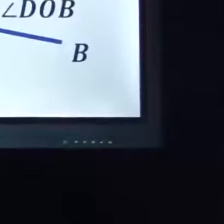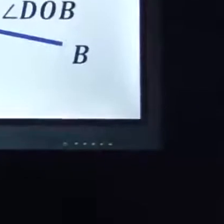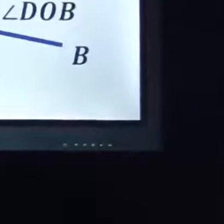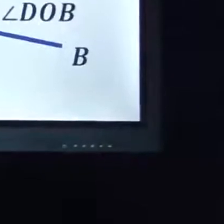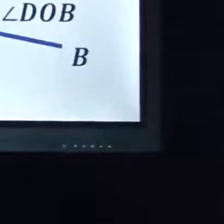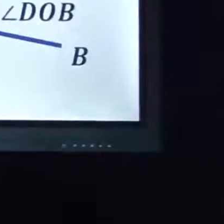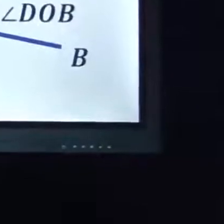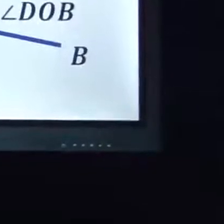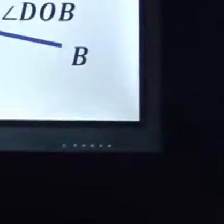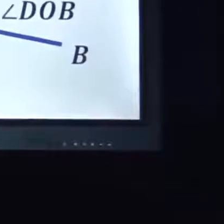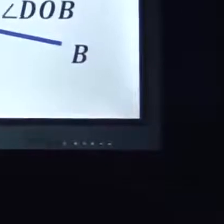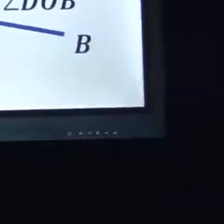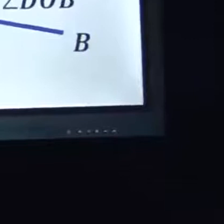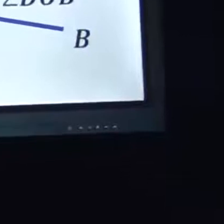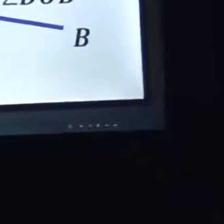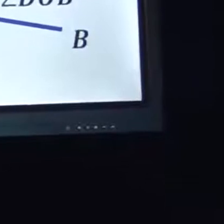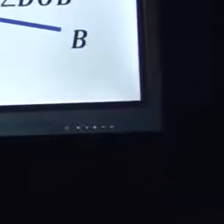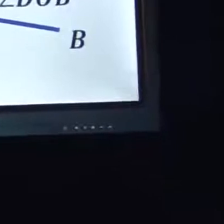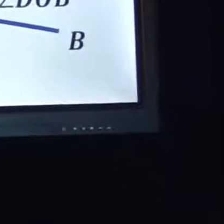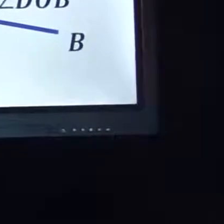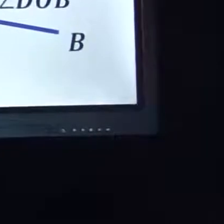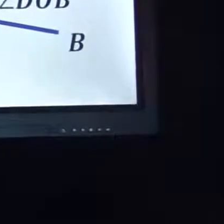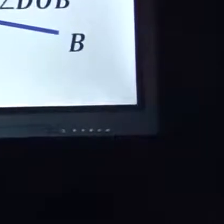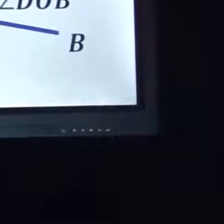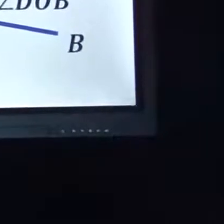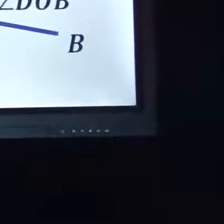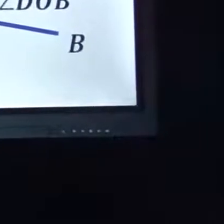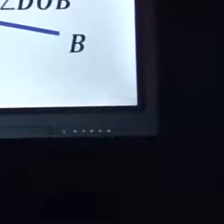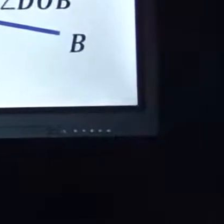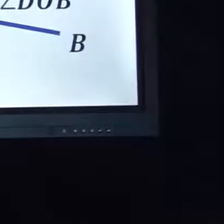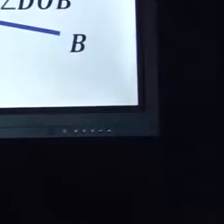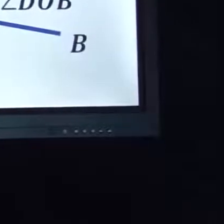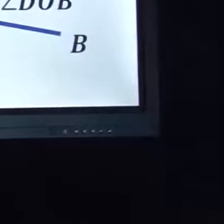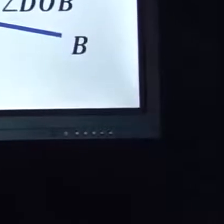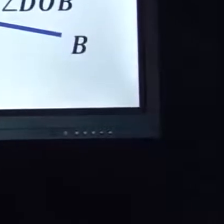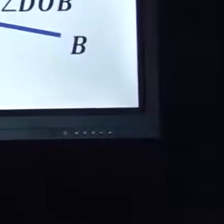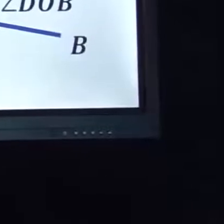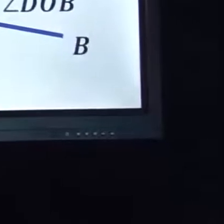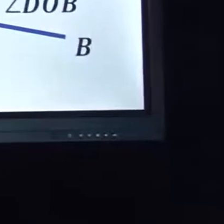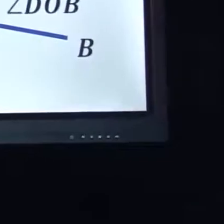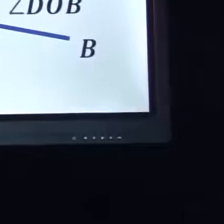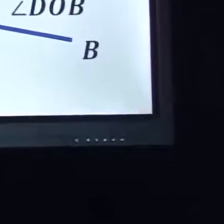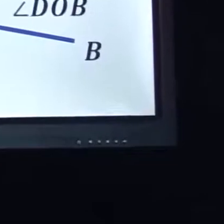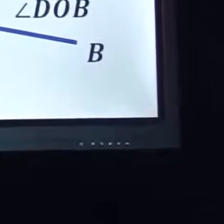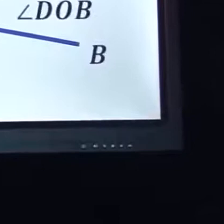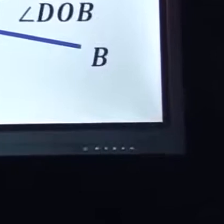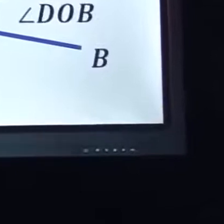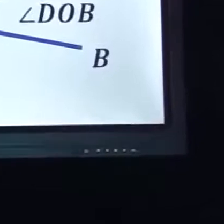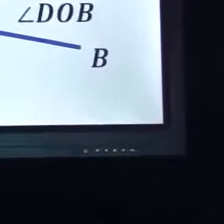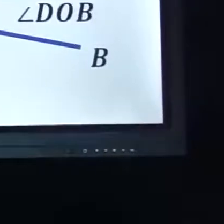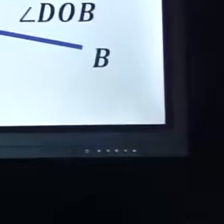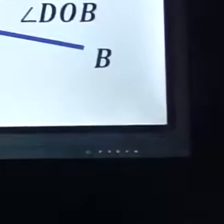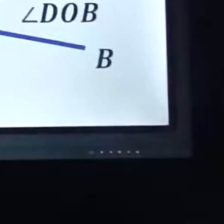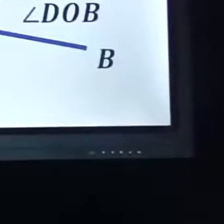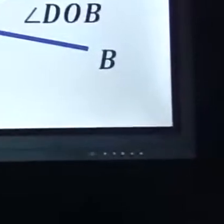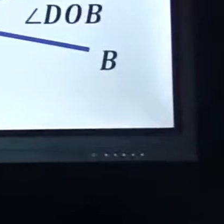X, the angles that are facing each other are vertically opposite and they are equal. This one and this one are vertically opposite and they are equal. So